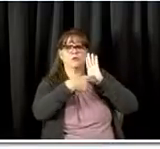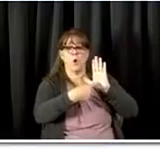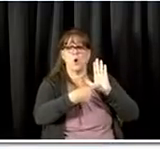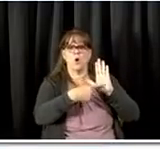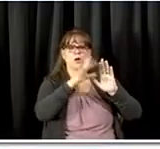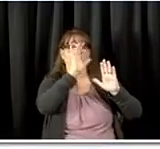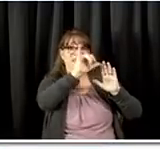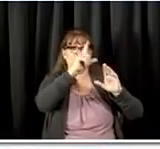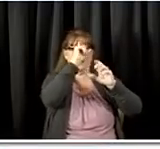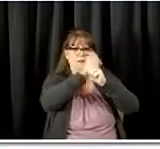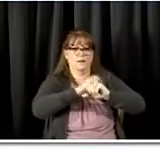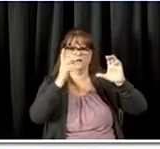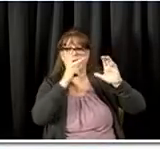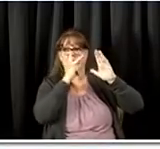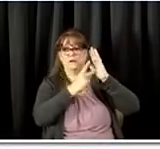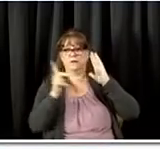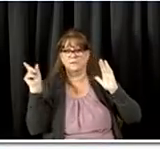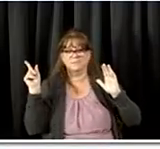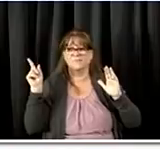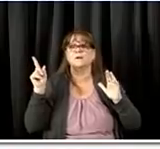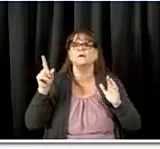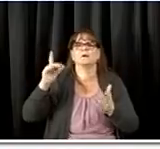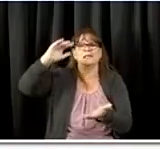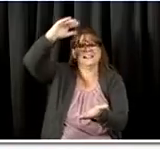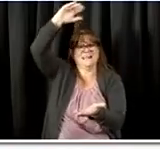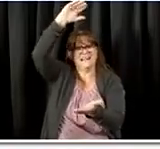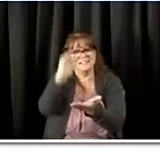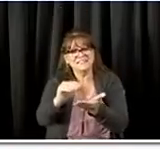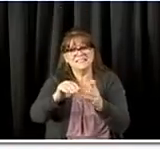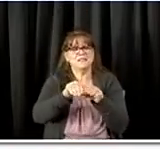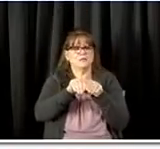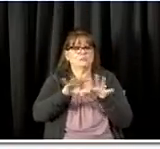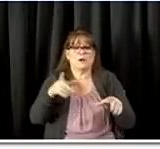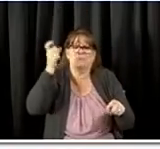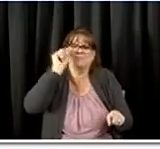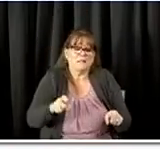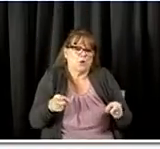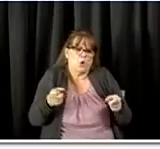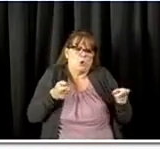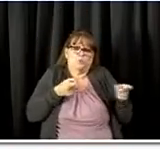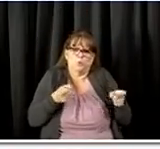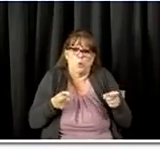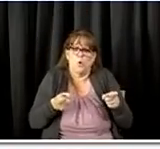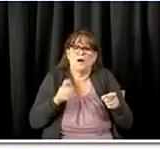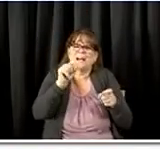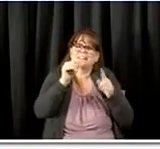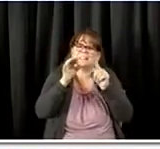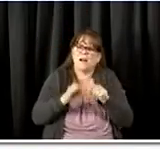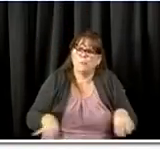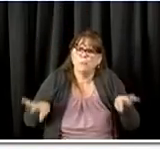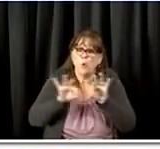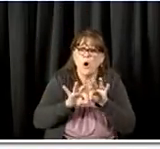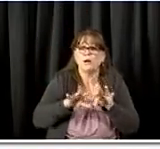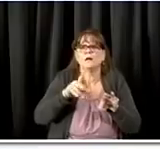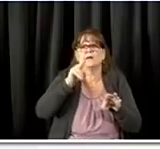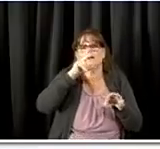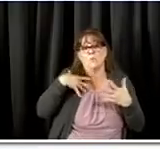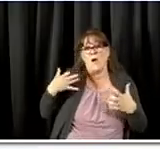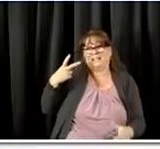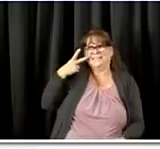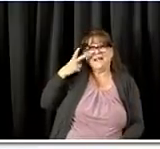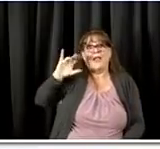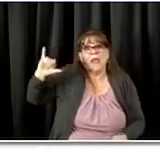80% transmission control. We know that that's the level we need to be at to really see a true decrease in the number of cases occurring in the state. And if we